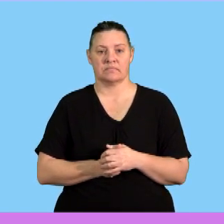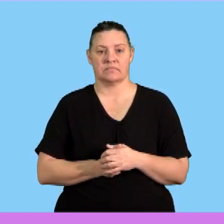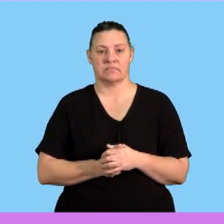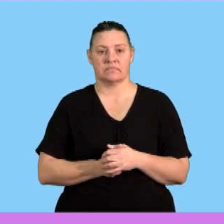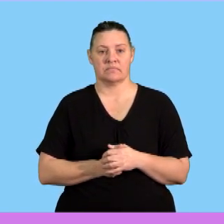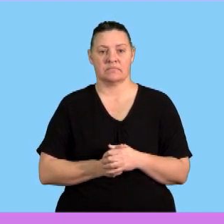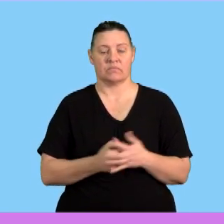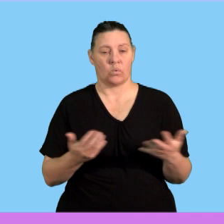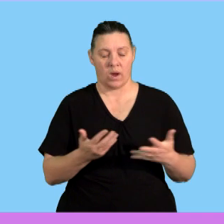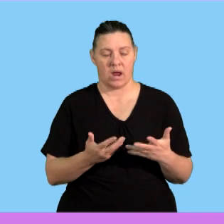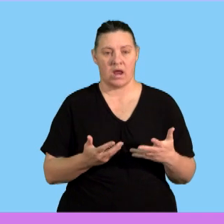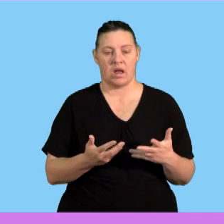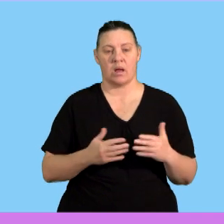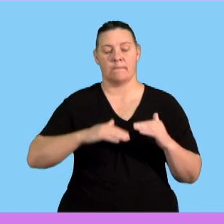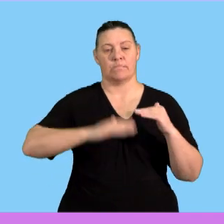at the bottom